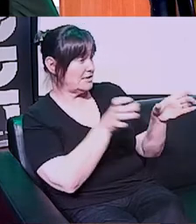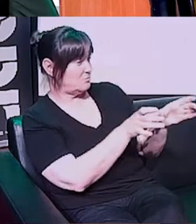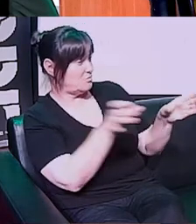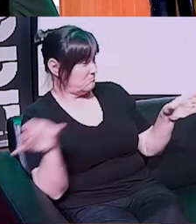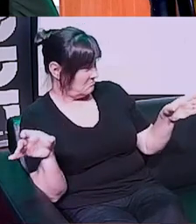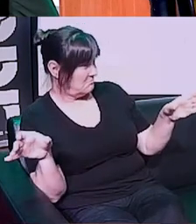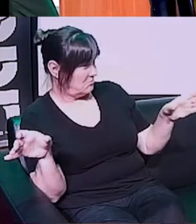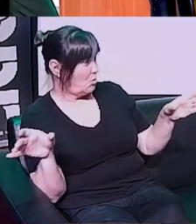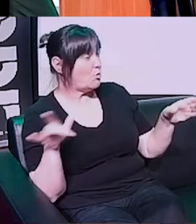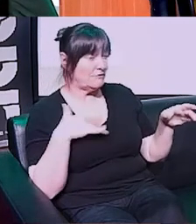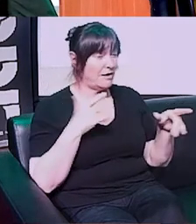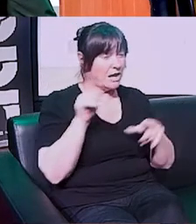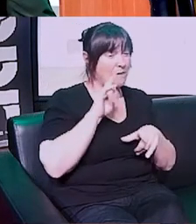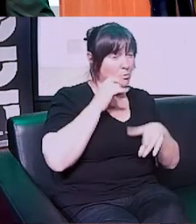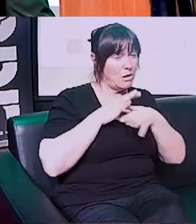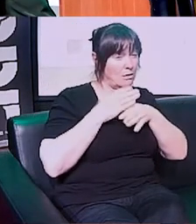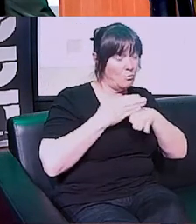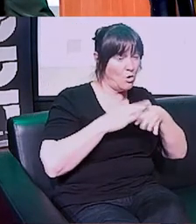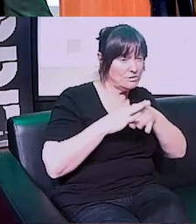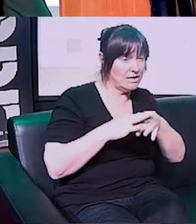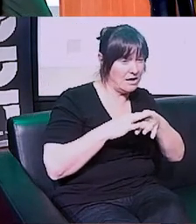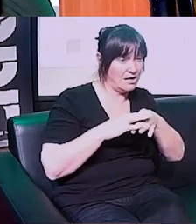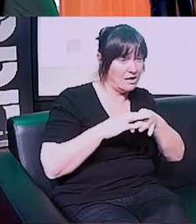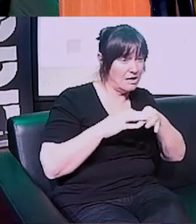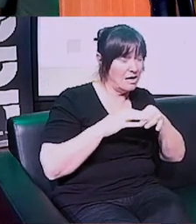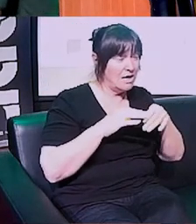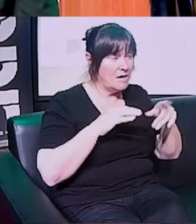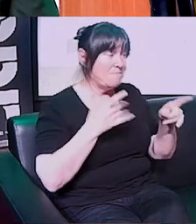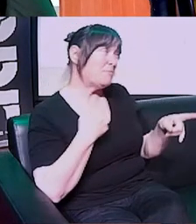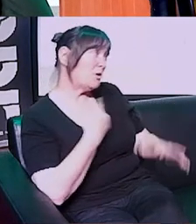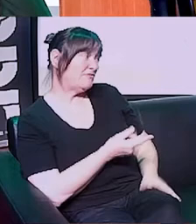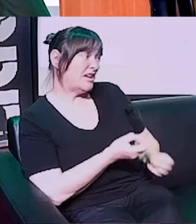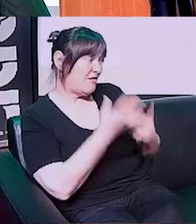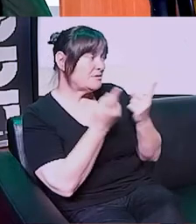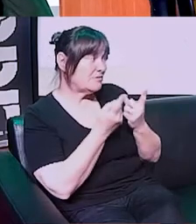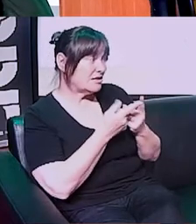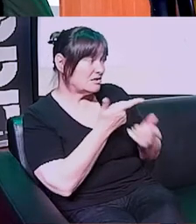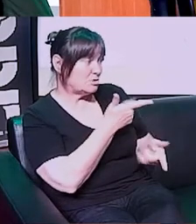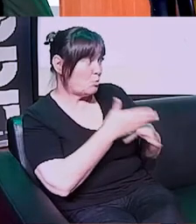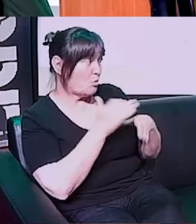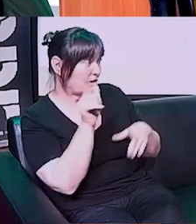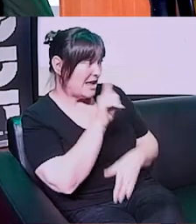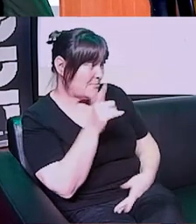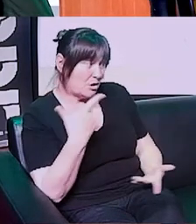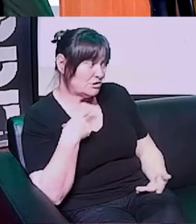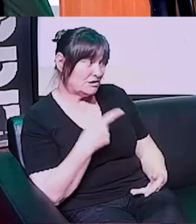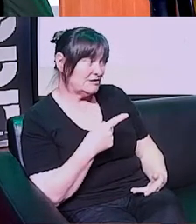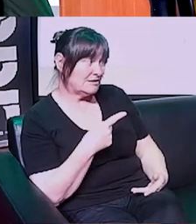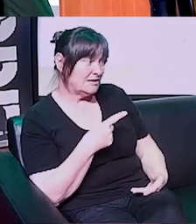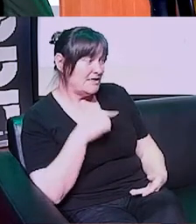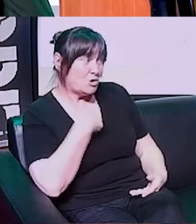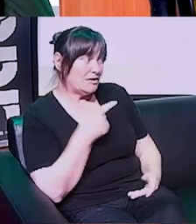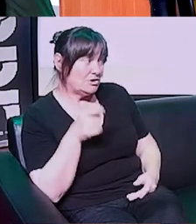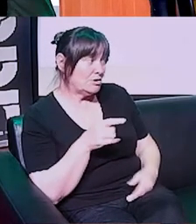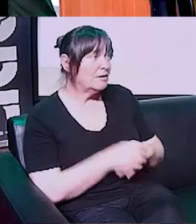talks? Well, And will you have to compromise even more because they don't need you so much? Yeah. I think that, well, that's, you know, ultimately it's